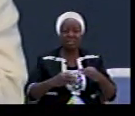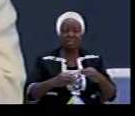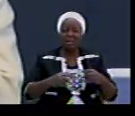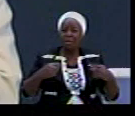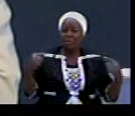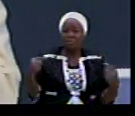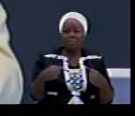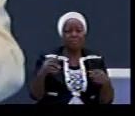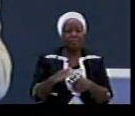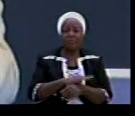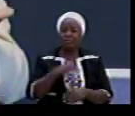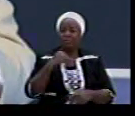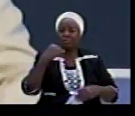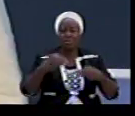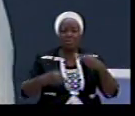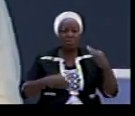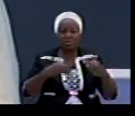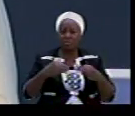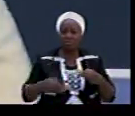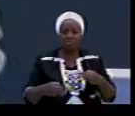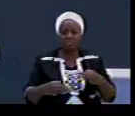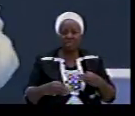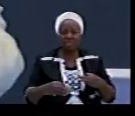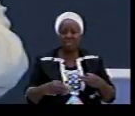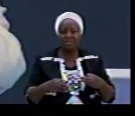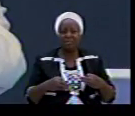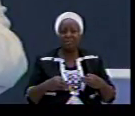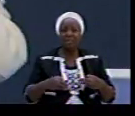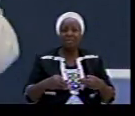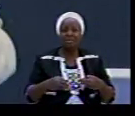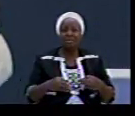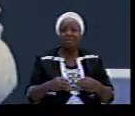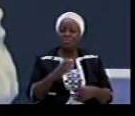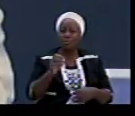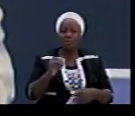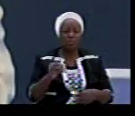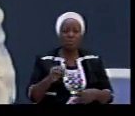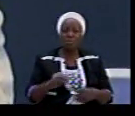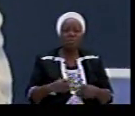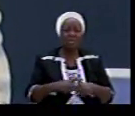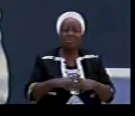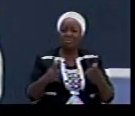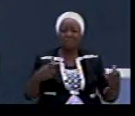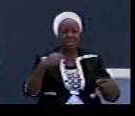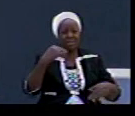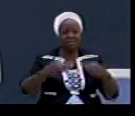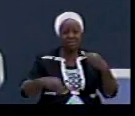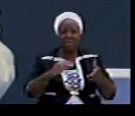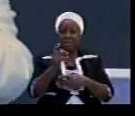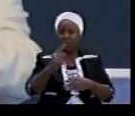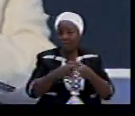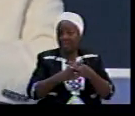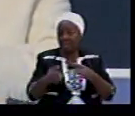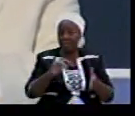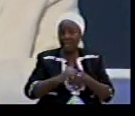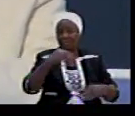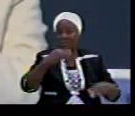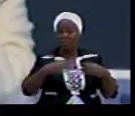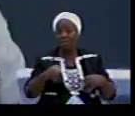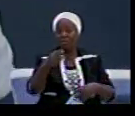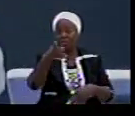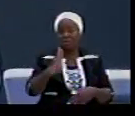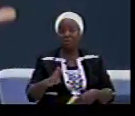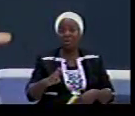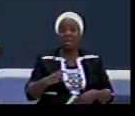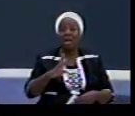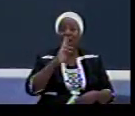judgment, unbearable judgment, that will escape the judgment of God are the people